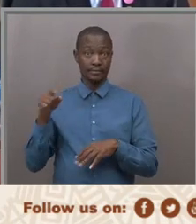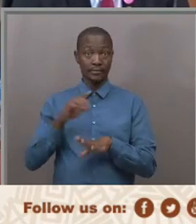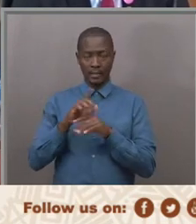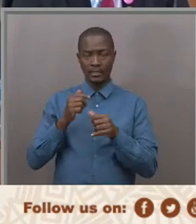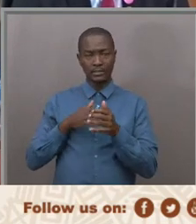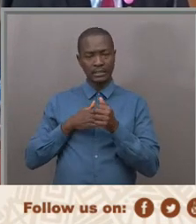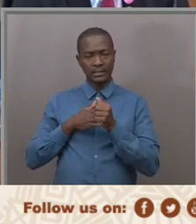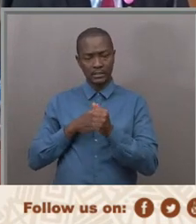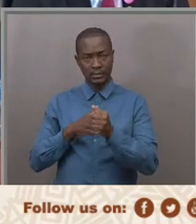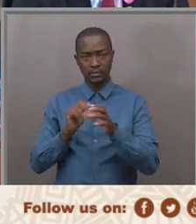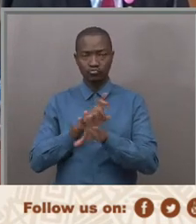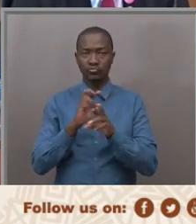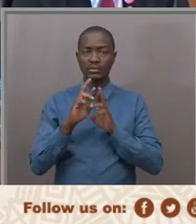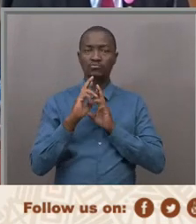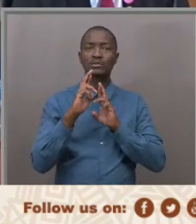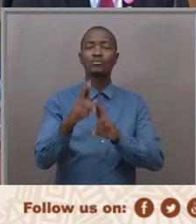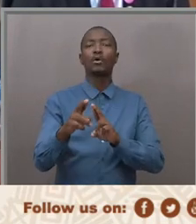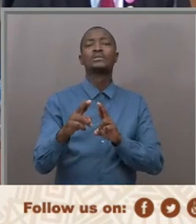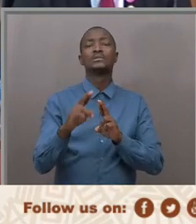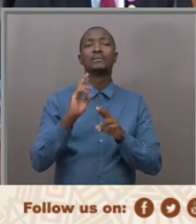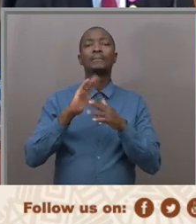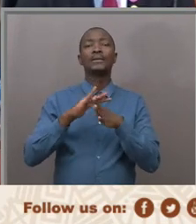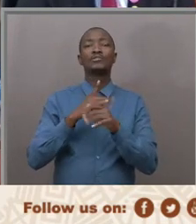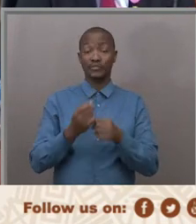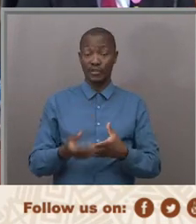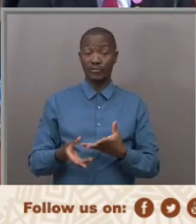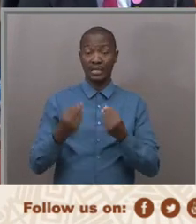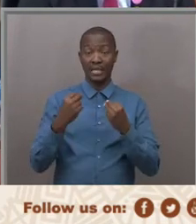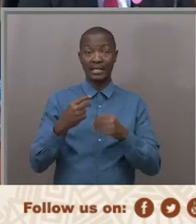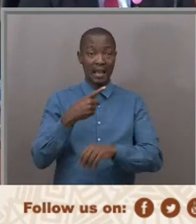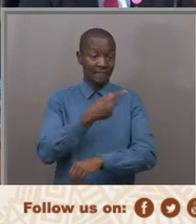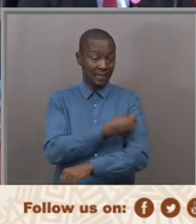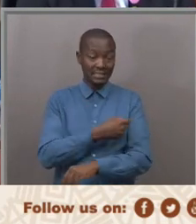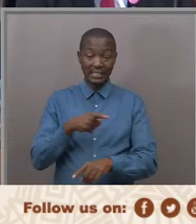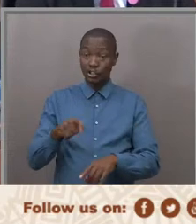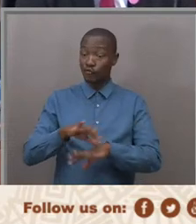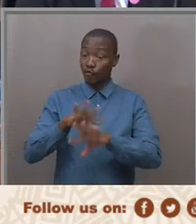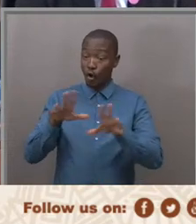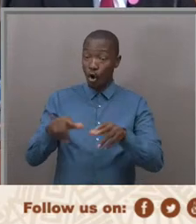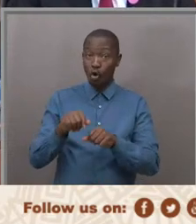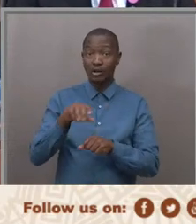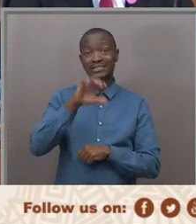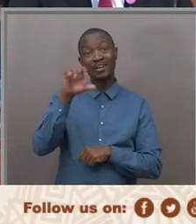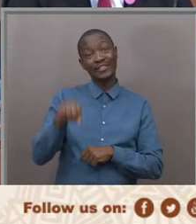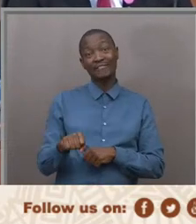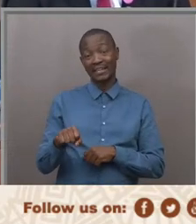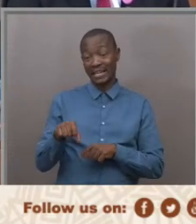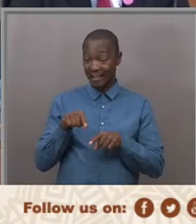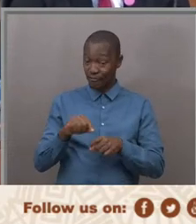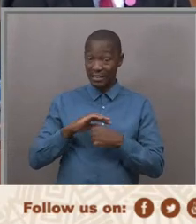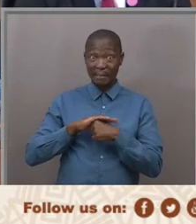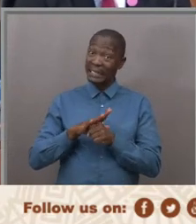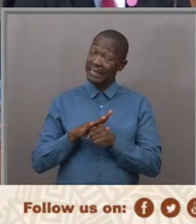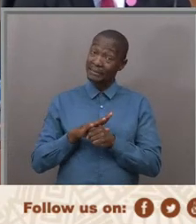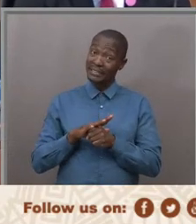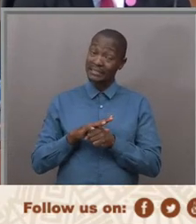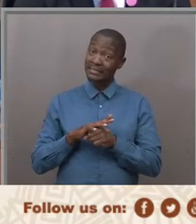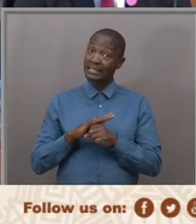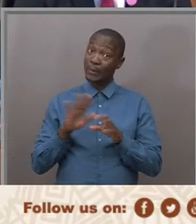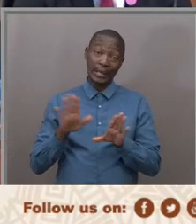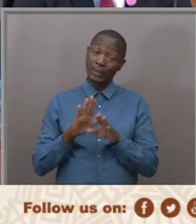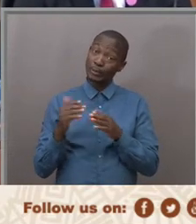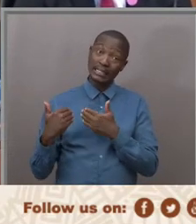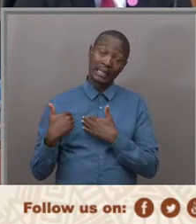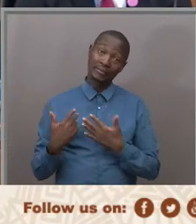Africa's response, because even if we were to get vaccines for all South Africans, for this pandemic, we are not